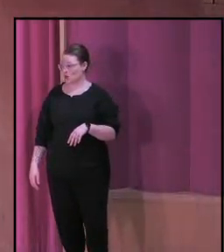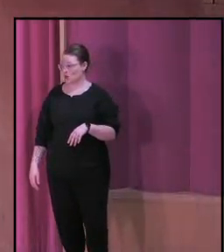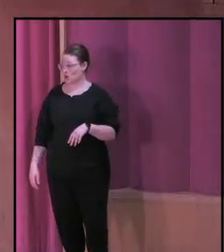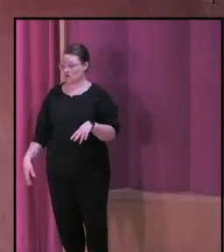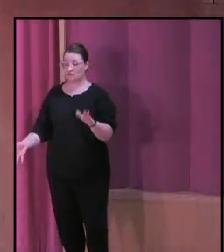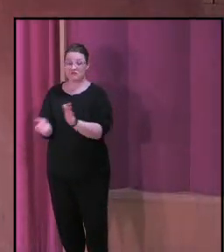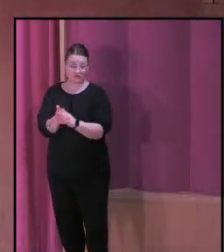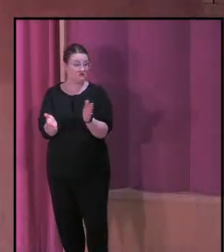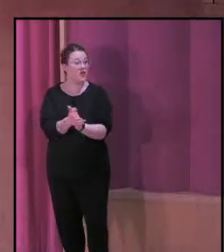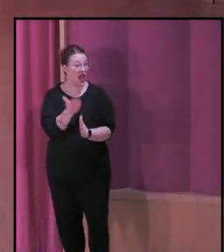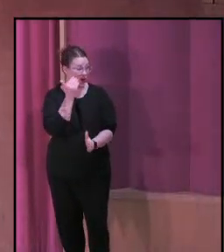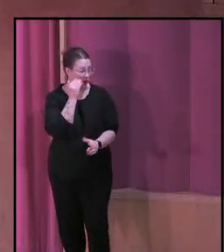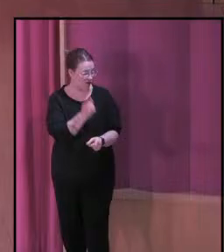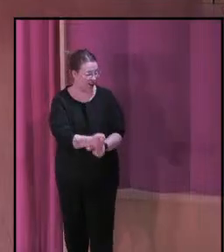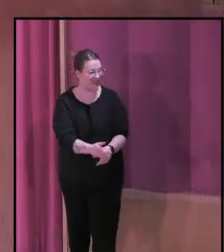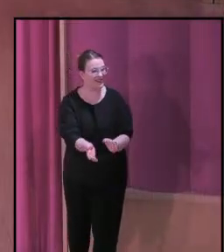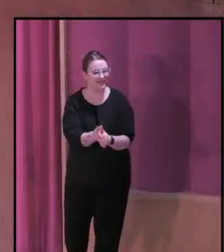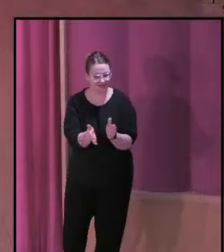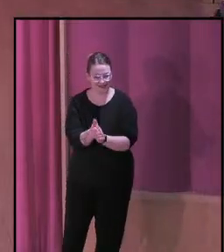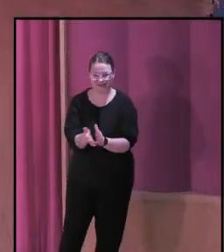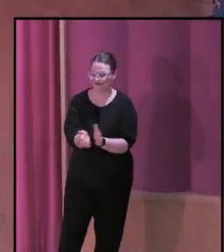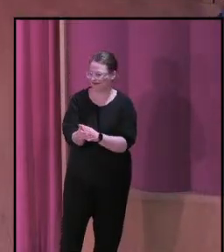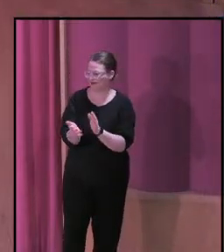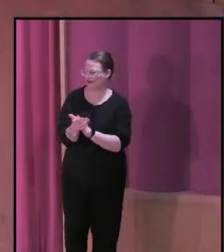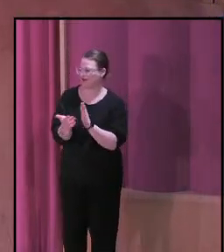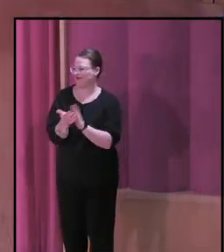I know, right?